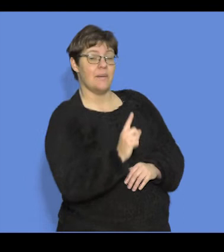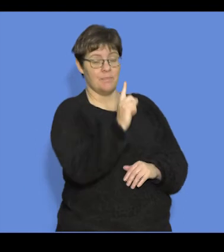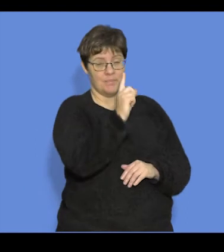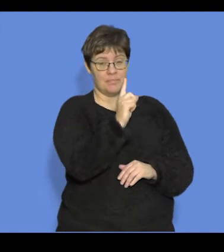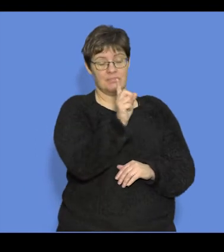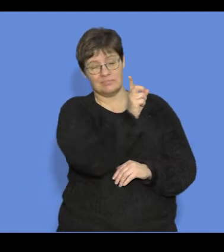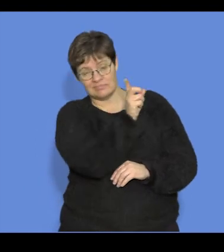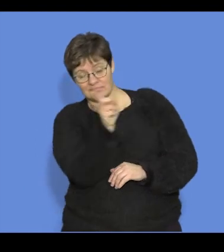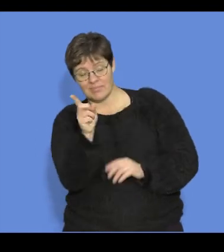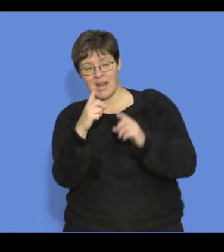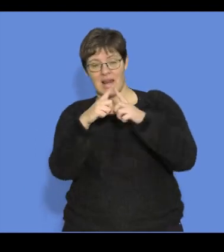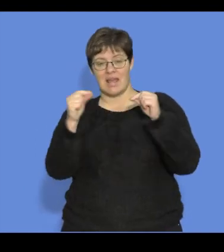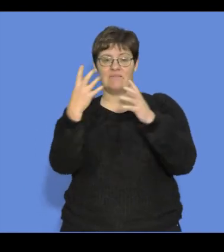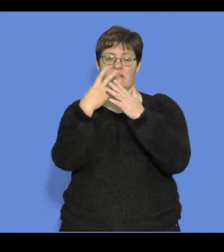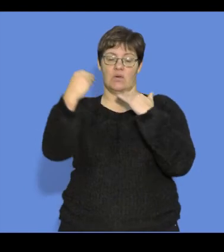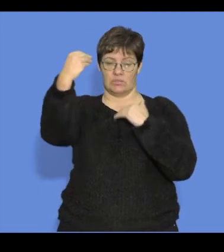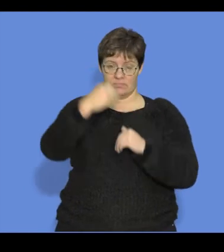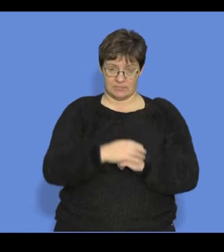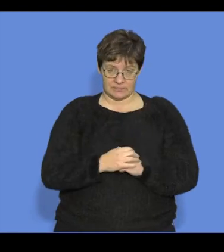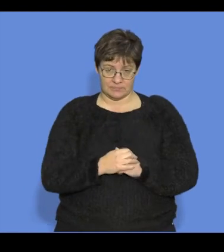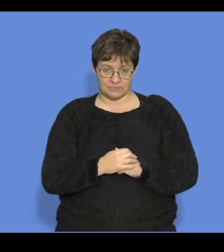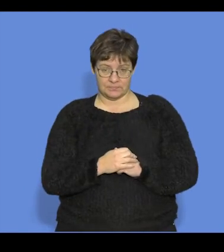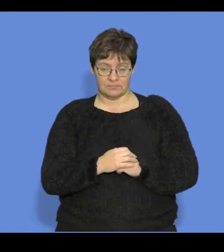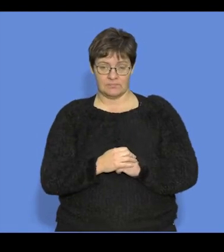it goes out again through the leaves.